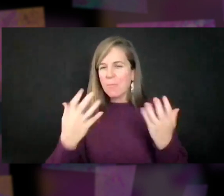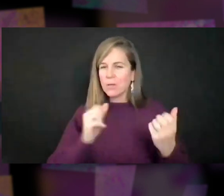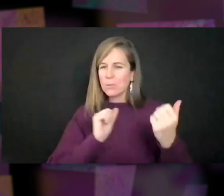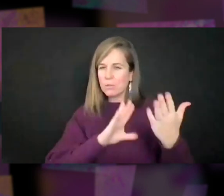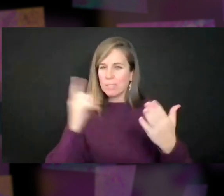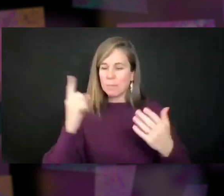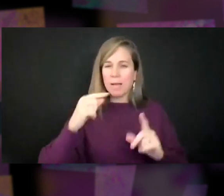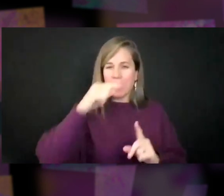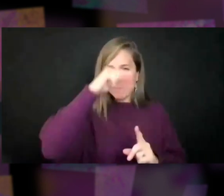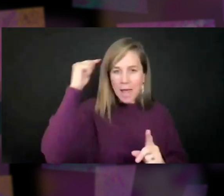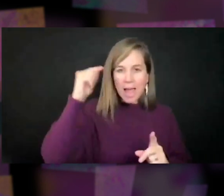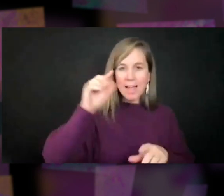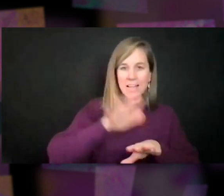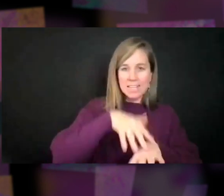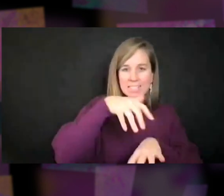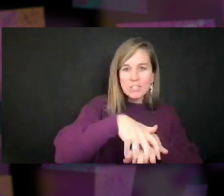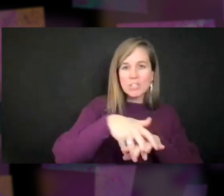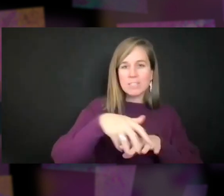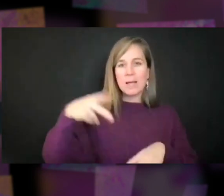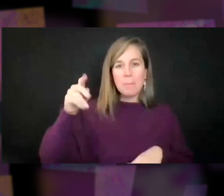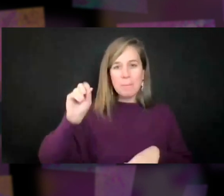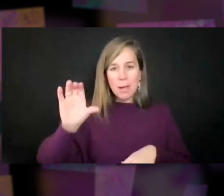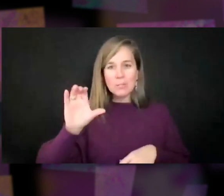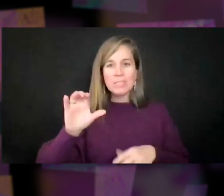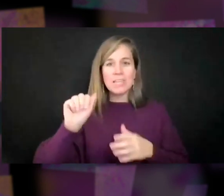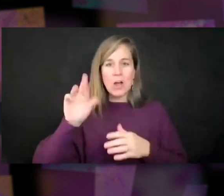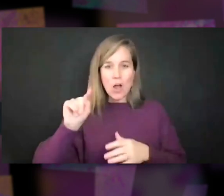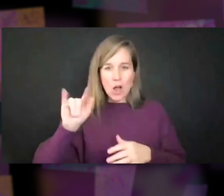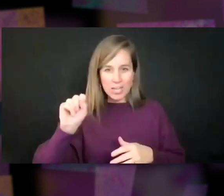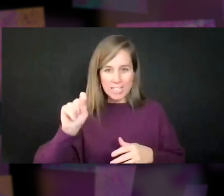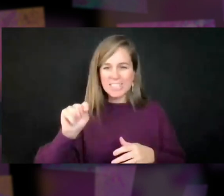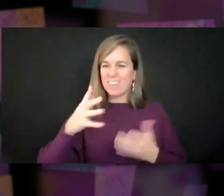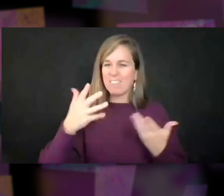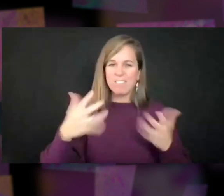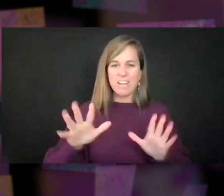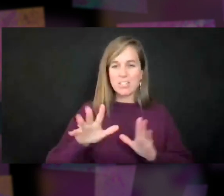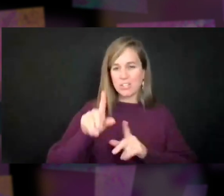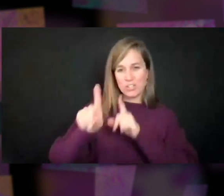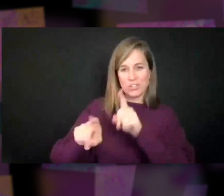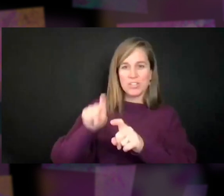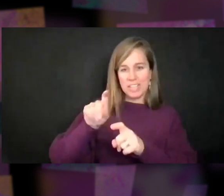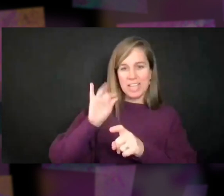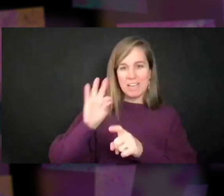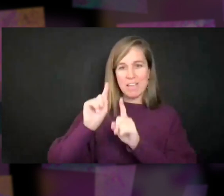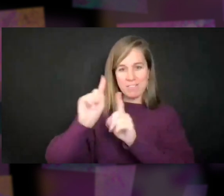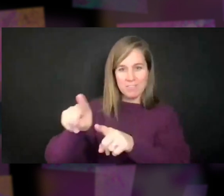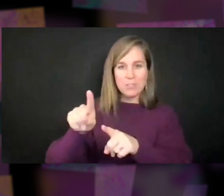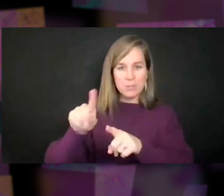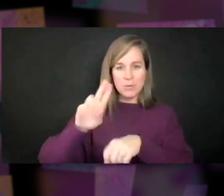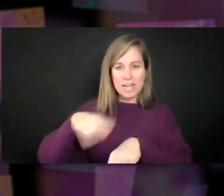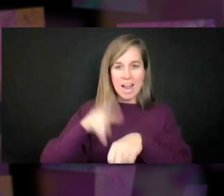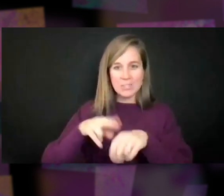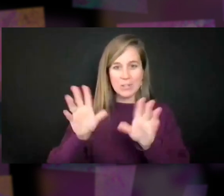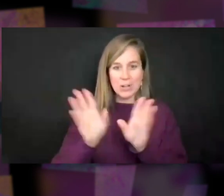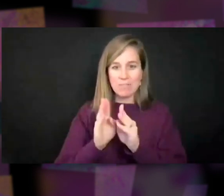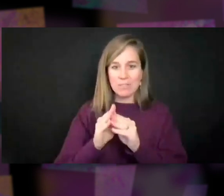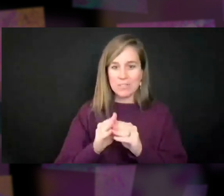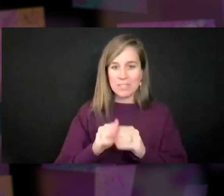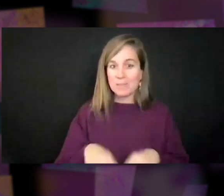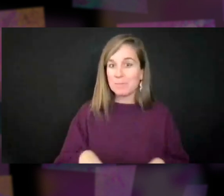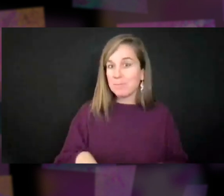Indigenous, and person of color artist has been asked about when they attend a national conference. Our good old friend,